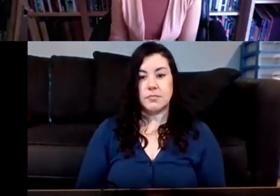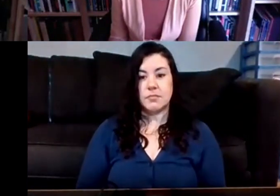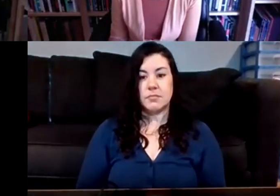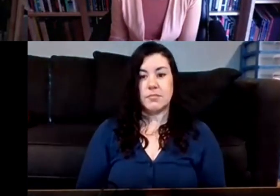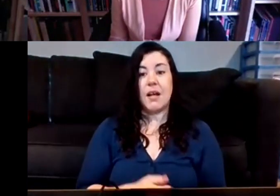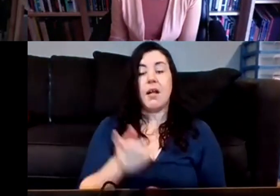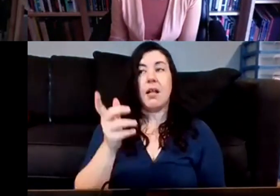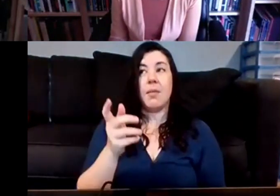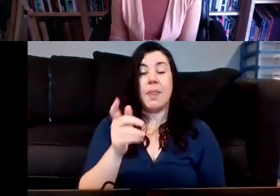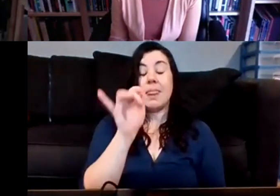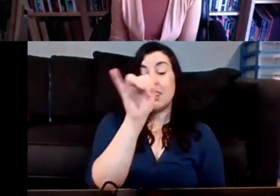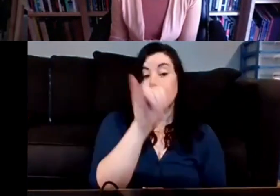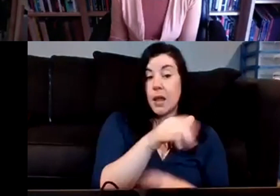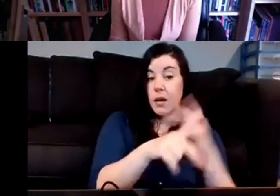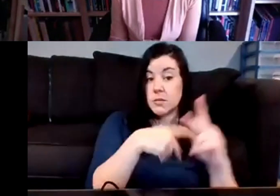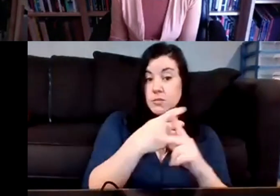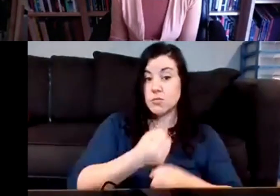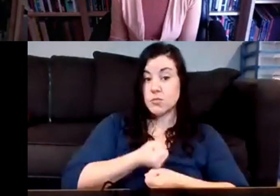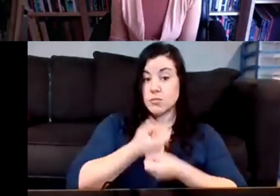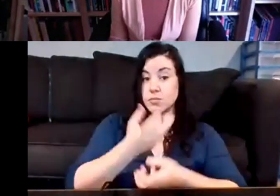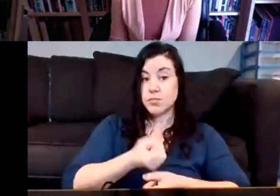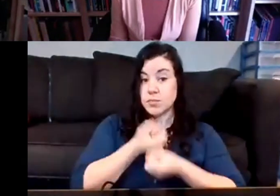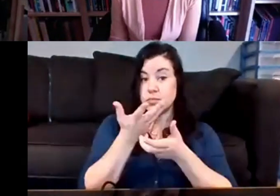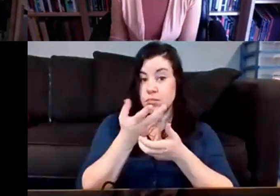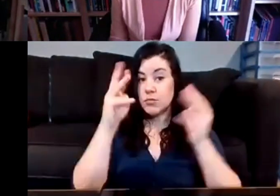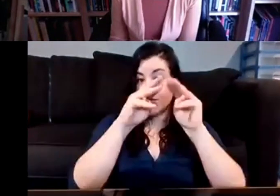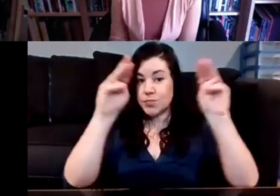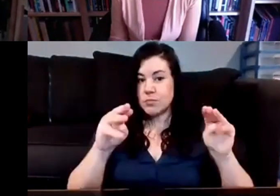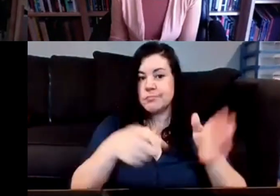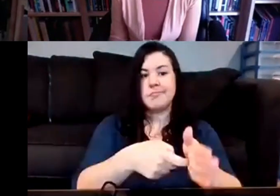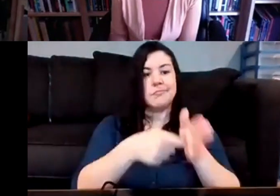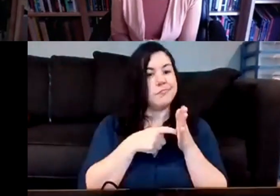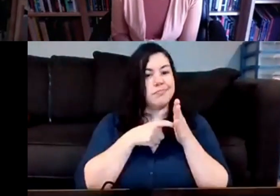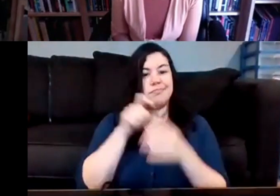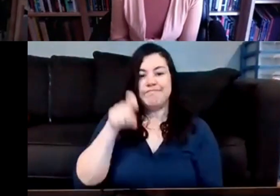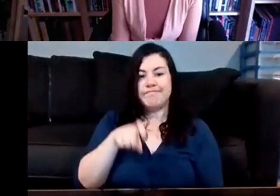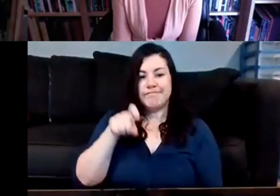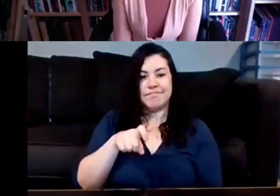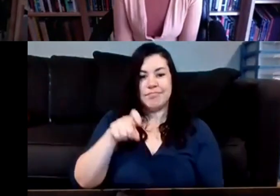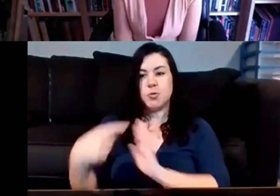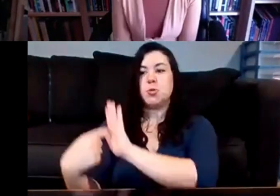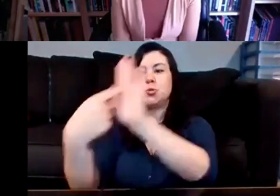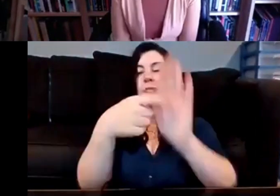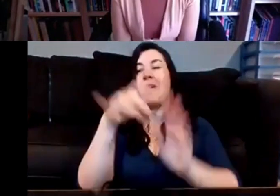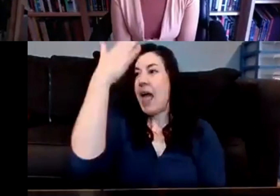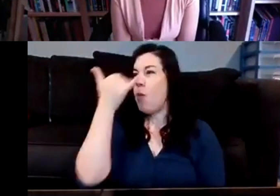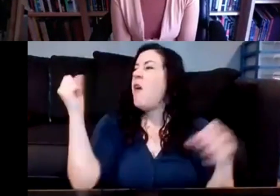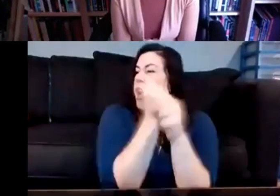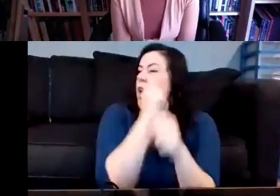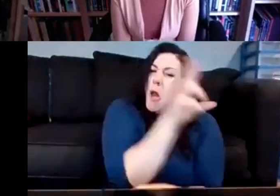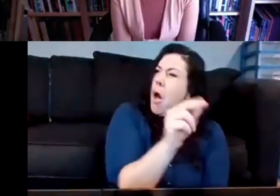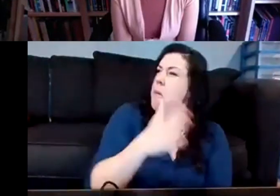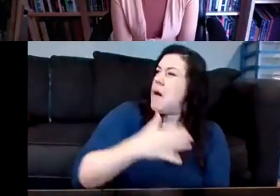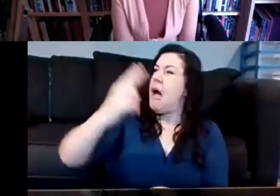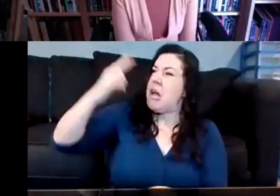those kinds of expressions, I feel that the museum requires it. It needs that. And that's why so many people will fight to have it, because